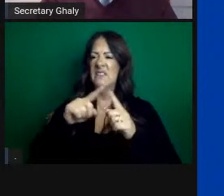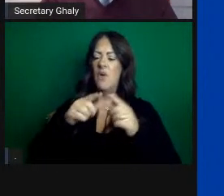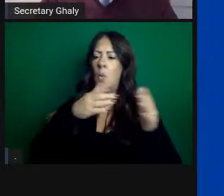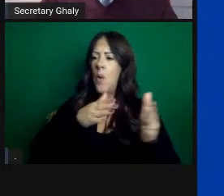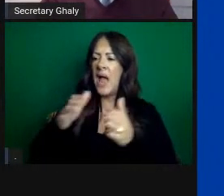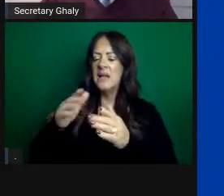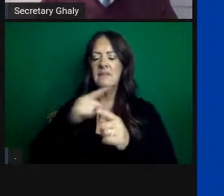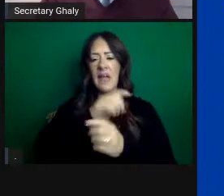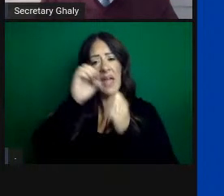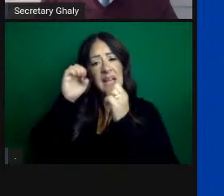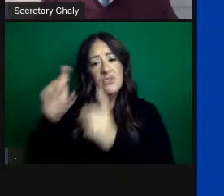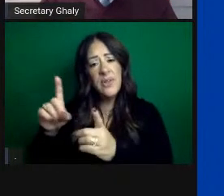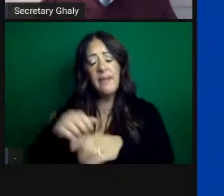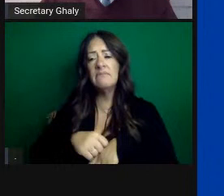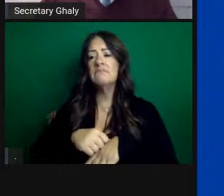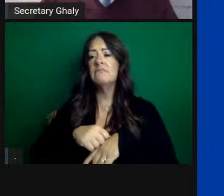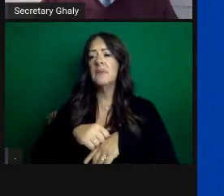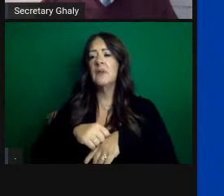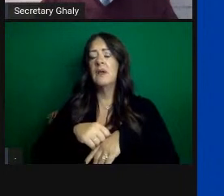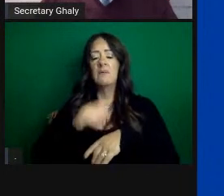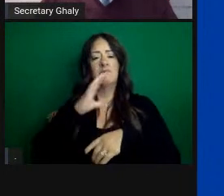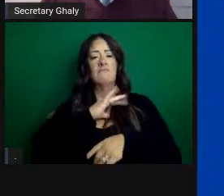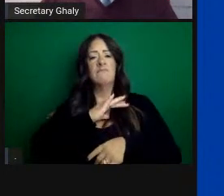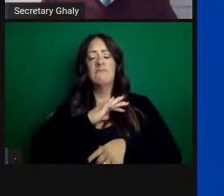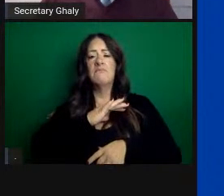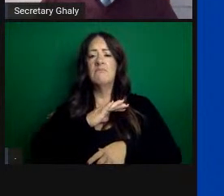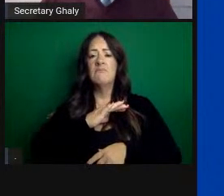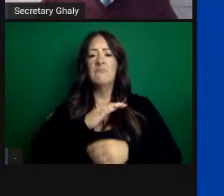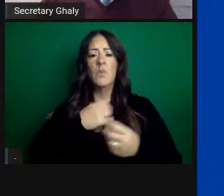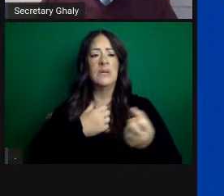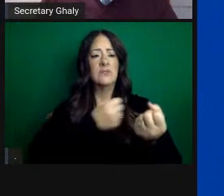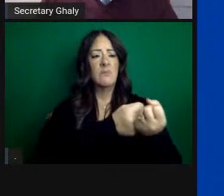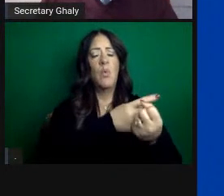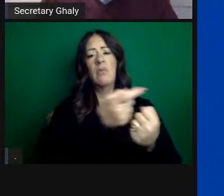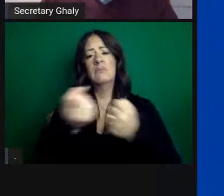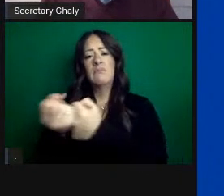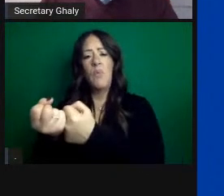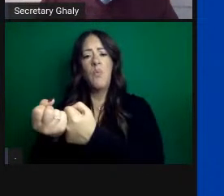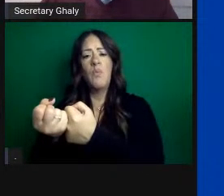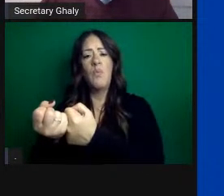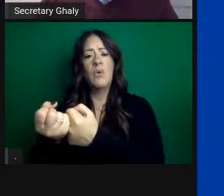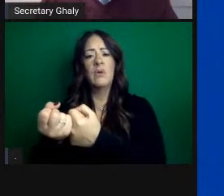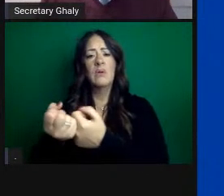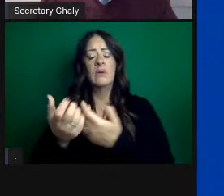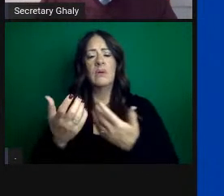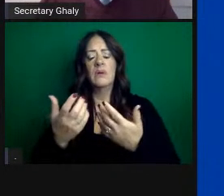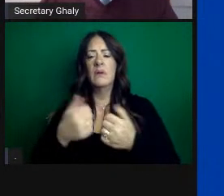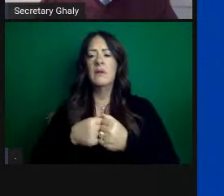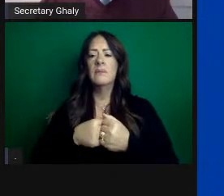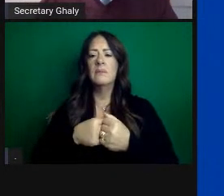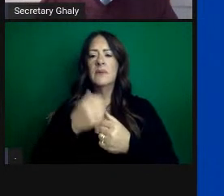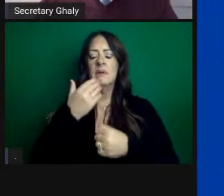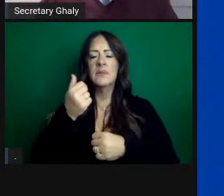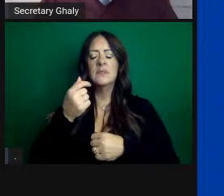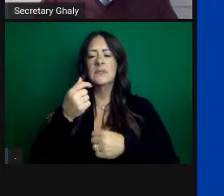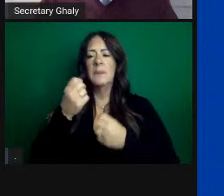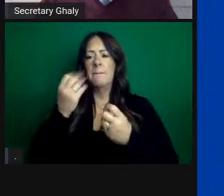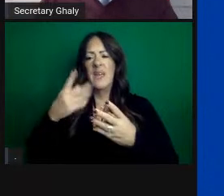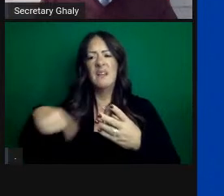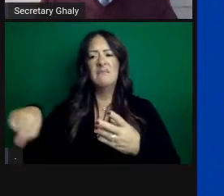education opportunities, so that we can really put our best forward to get those who've been shouldering the burden of